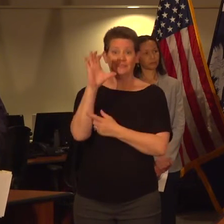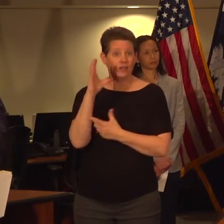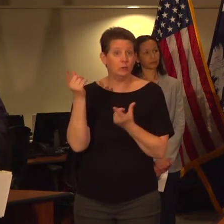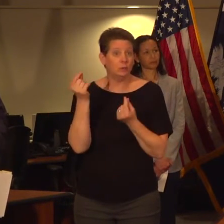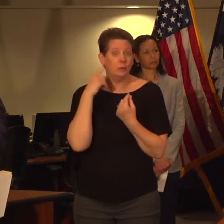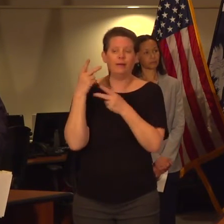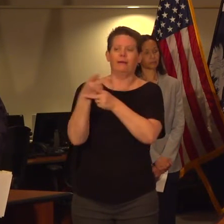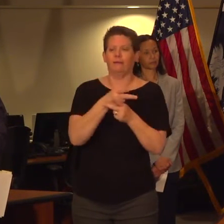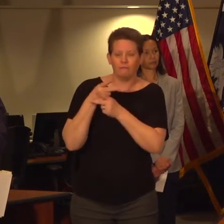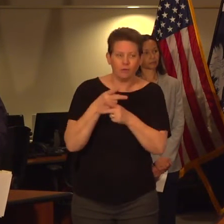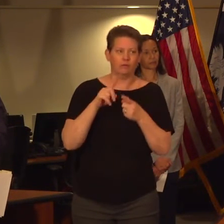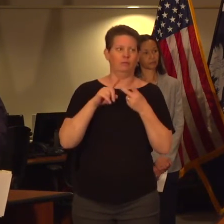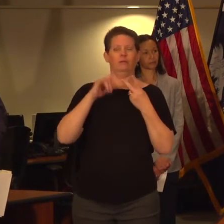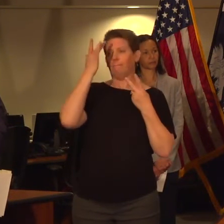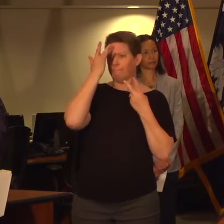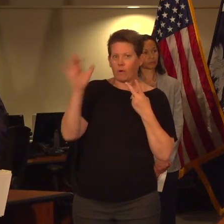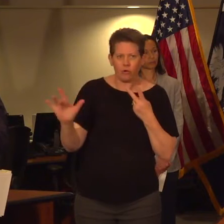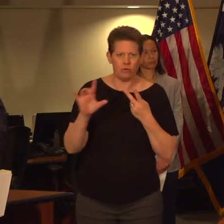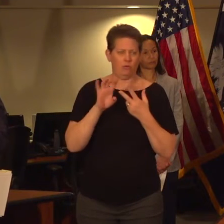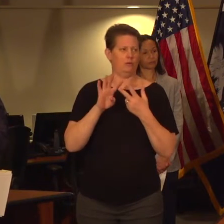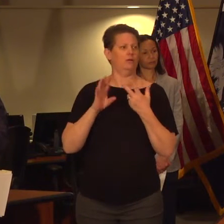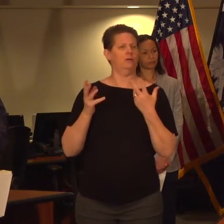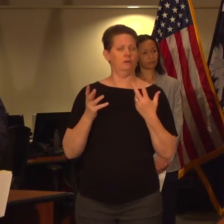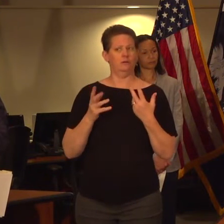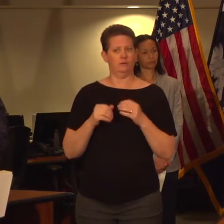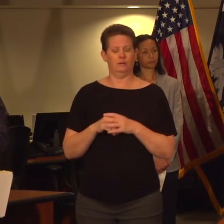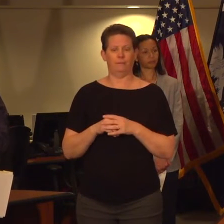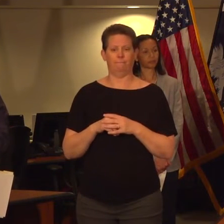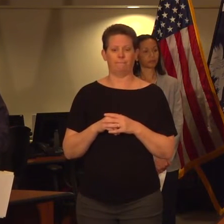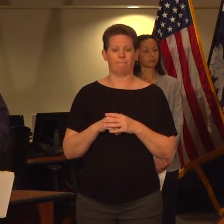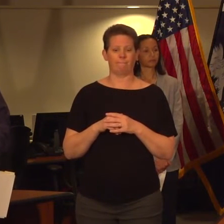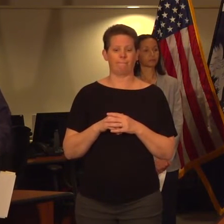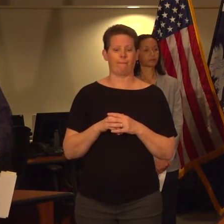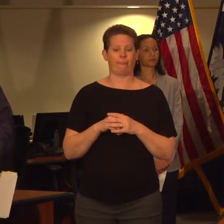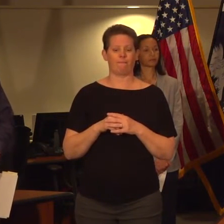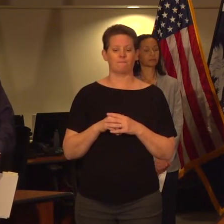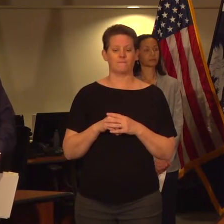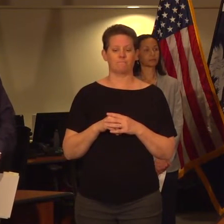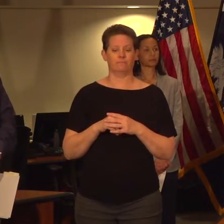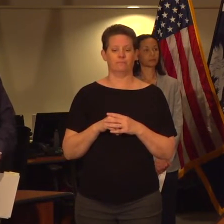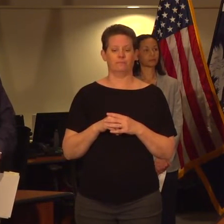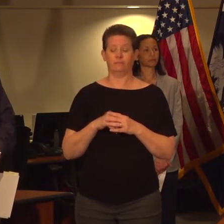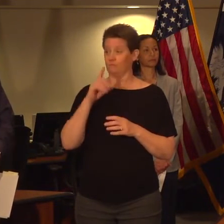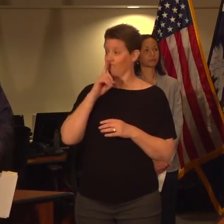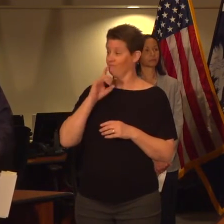careful, be smart, and to recognize that we have a social responsibility not only